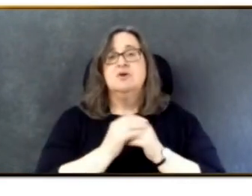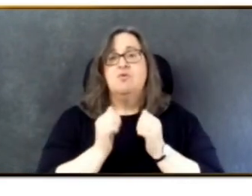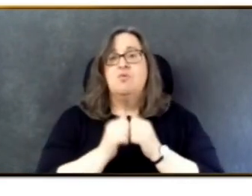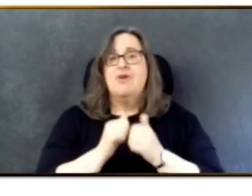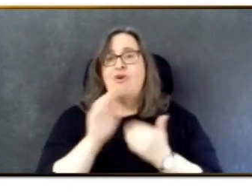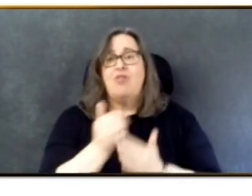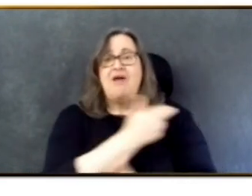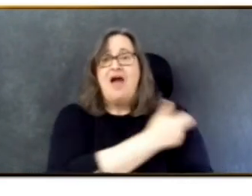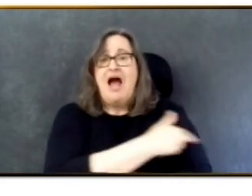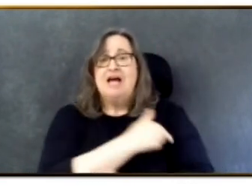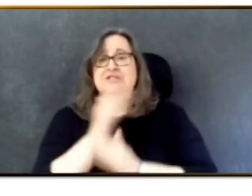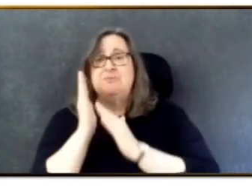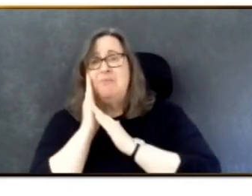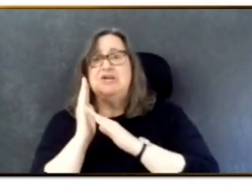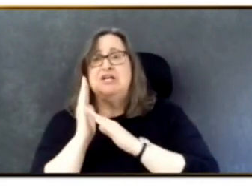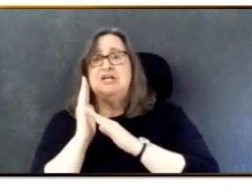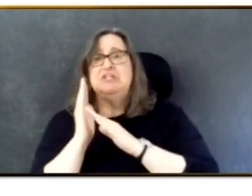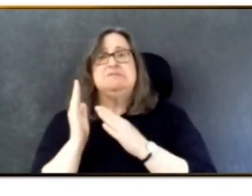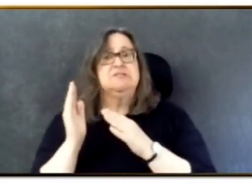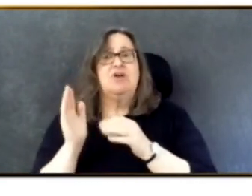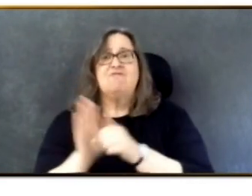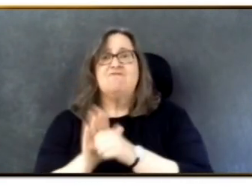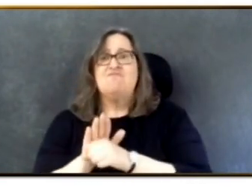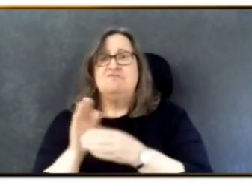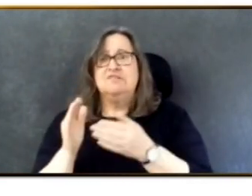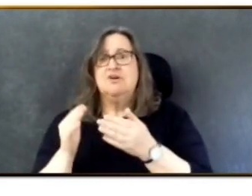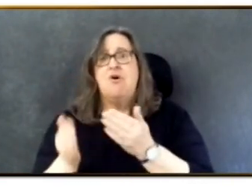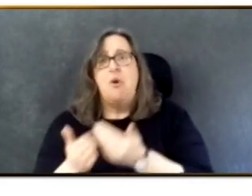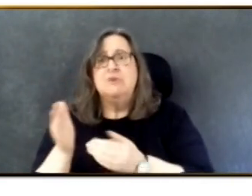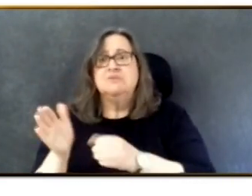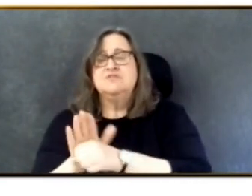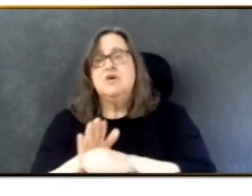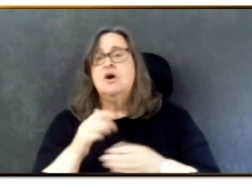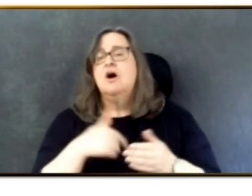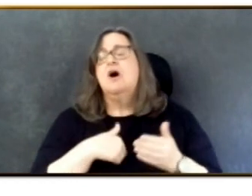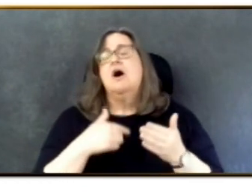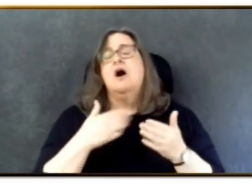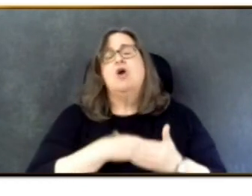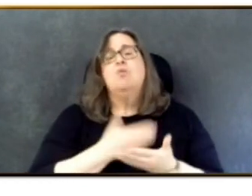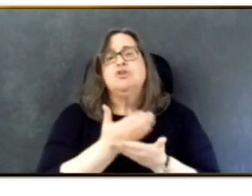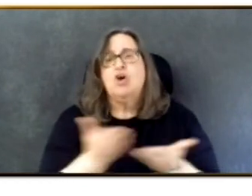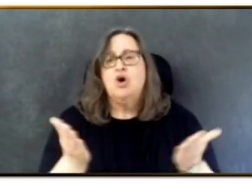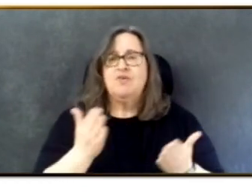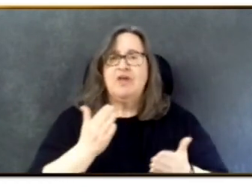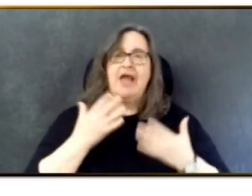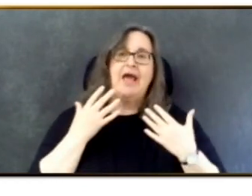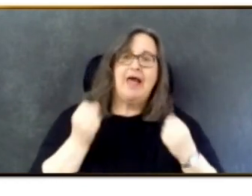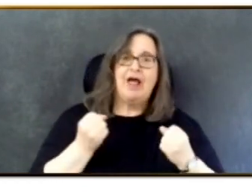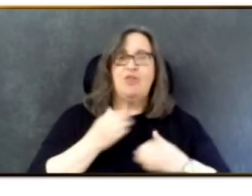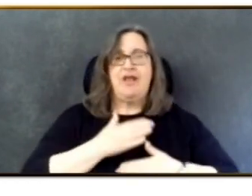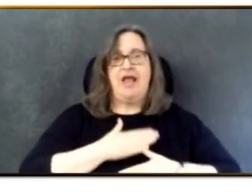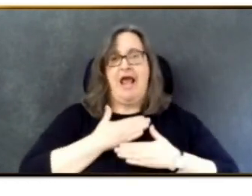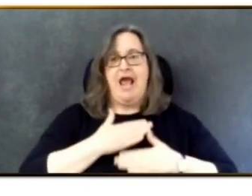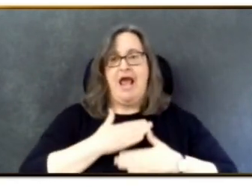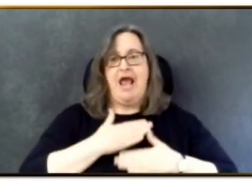beds that are in use now. I wish everyone, again, a healthy and happy